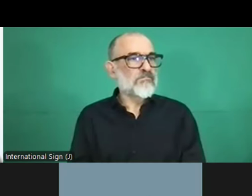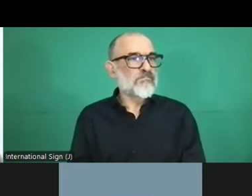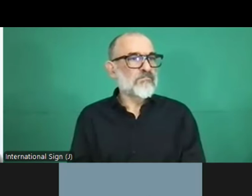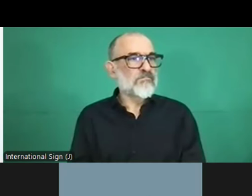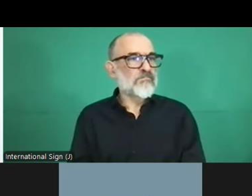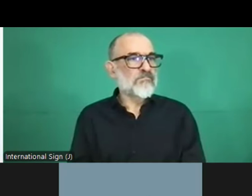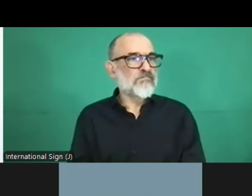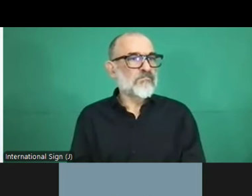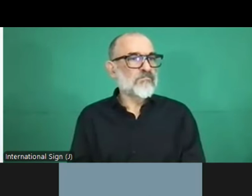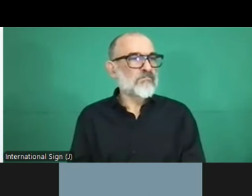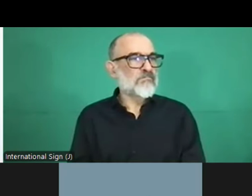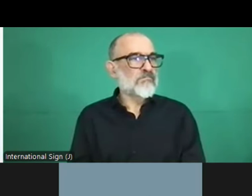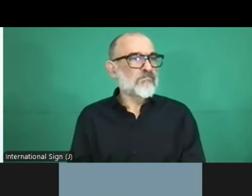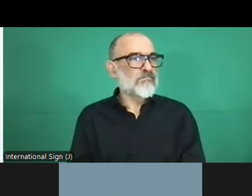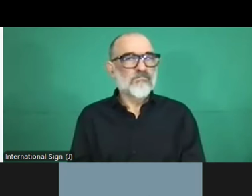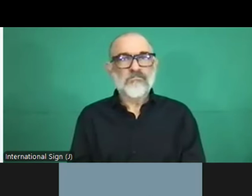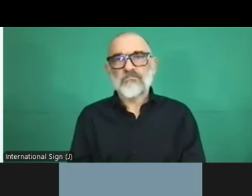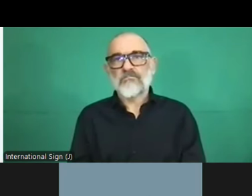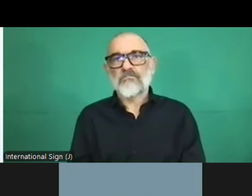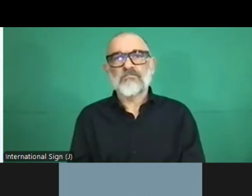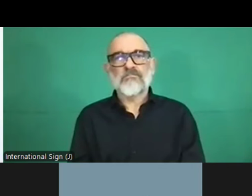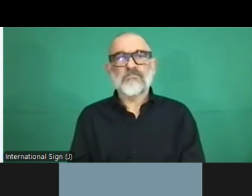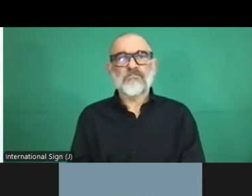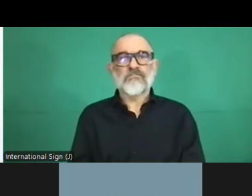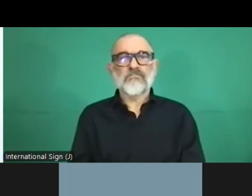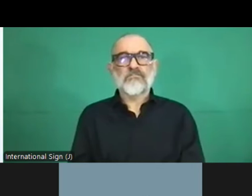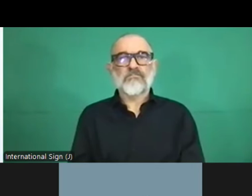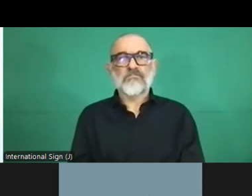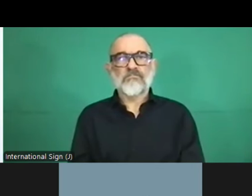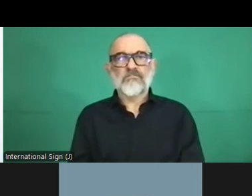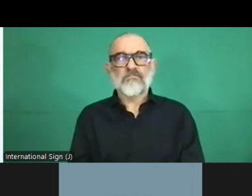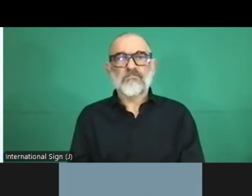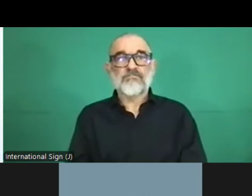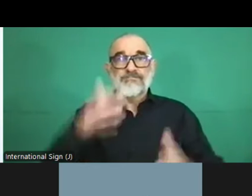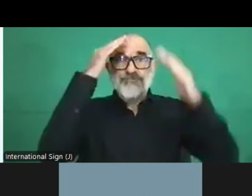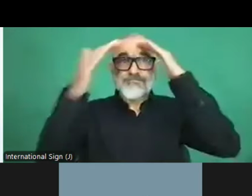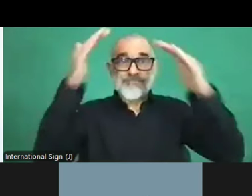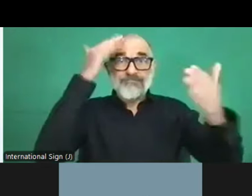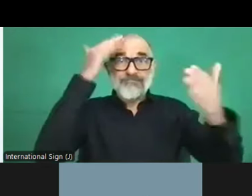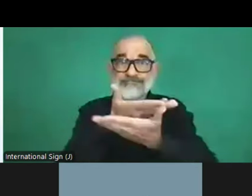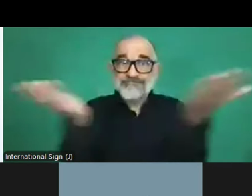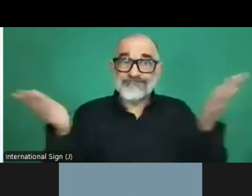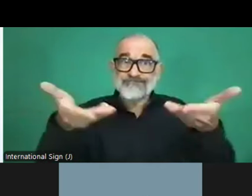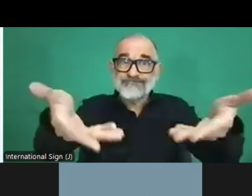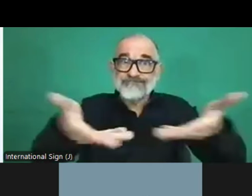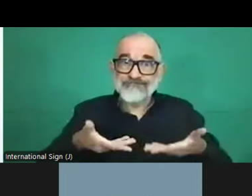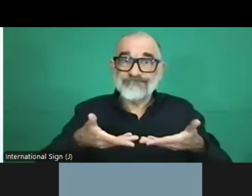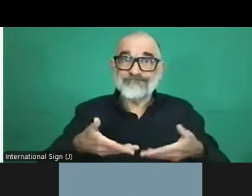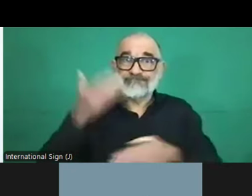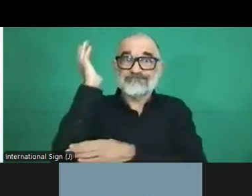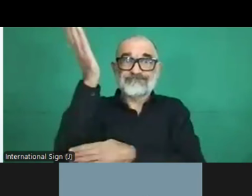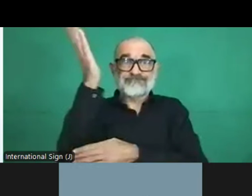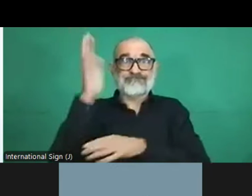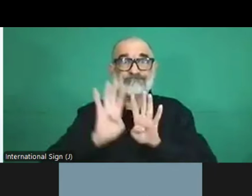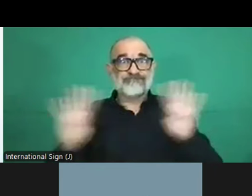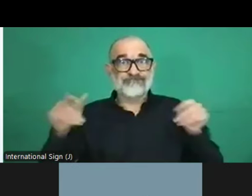Bueno, muy buenos días a todos. Bienvenidos y bienvenidas Good a la morning sesión with de hoy. everyone. Welcome to Bueno, today's session. My name is soy el Christian